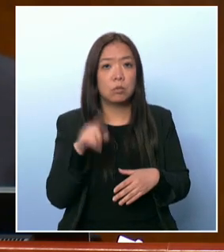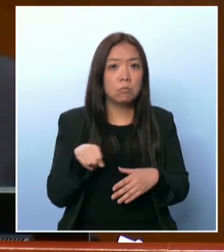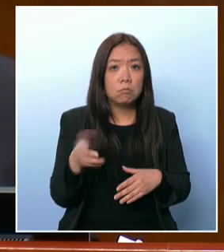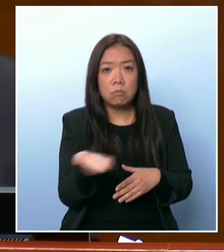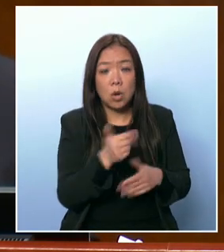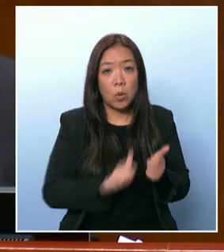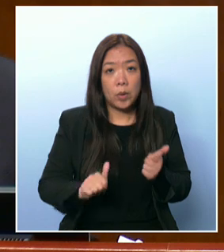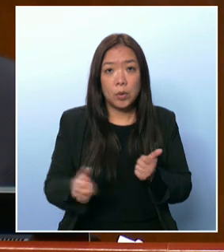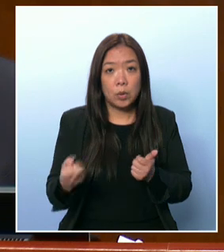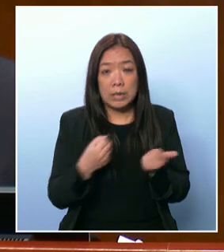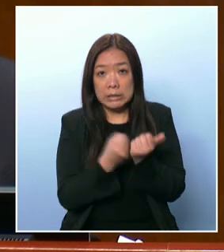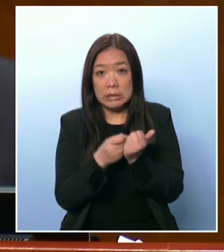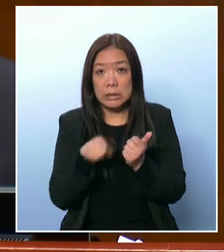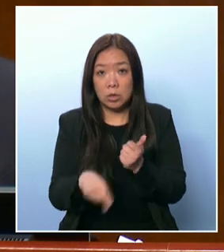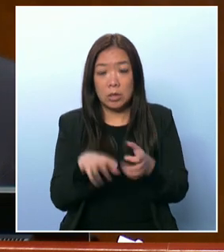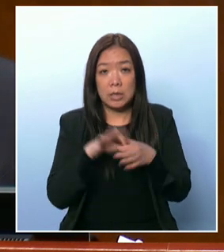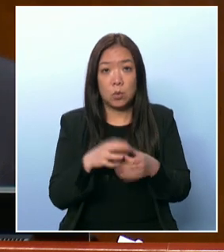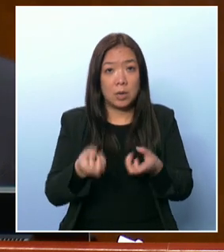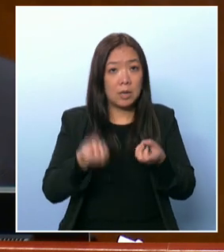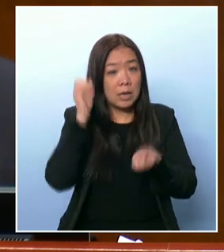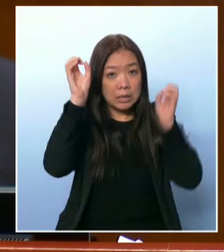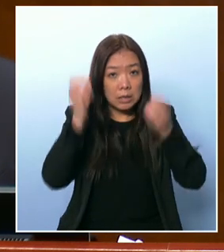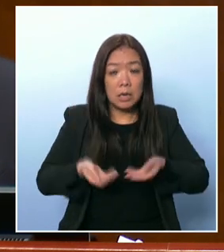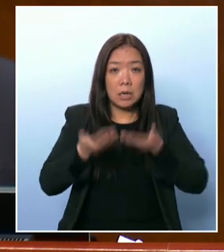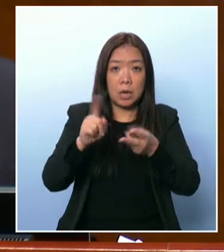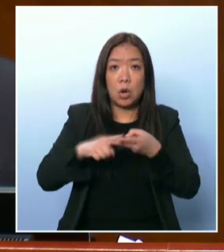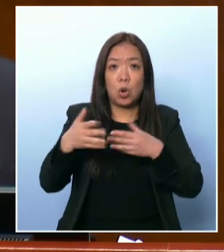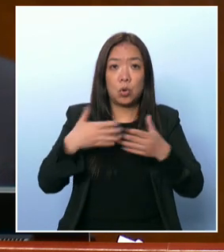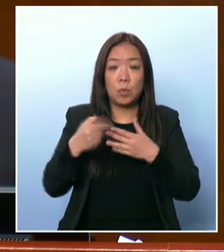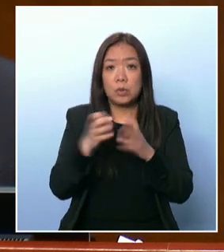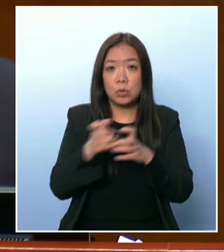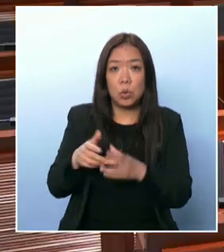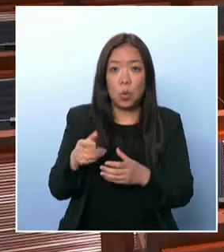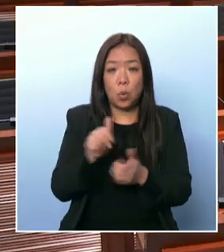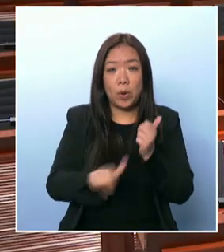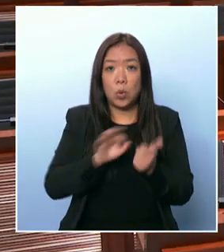Thank you. So members, do you support